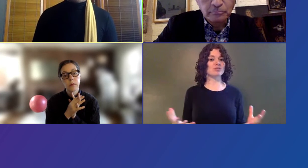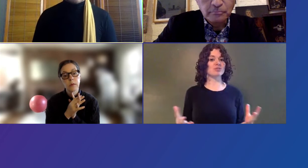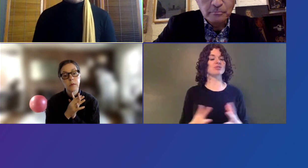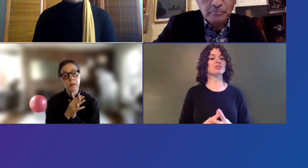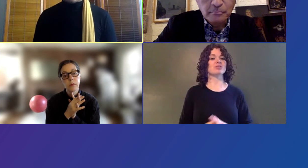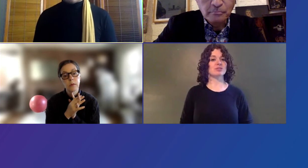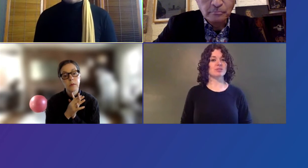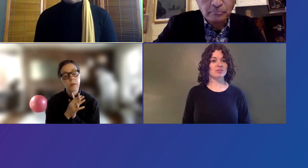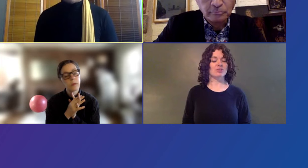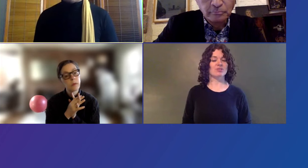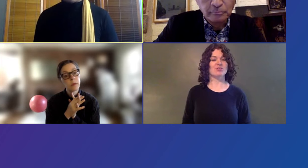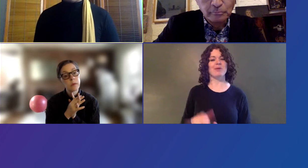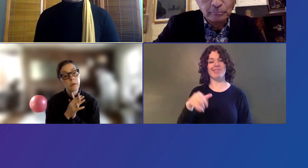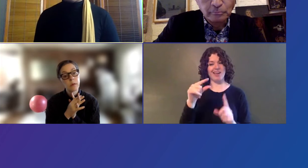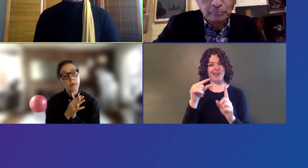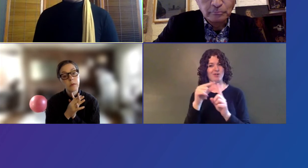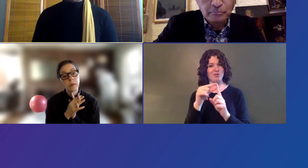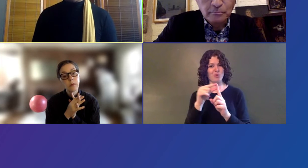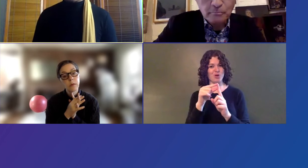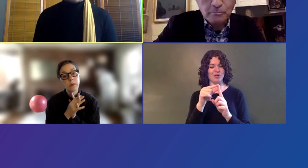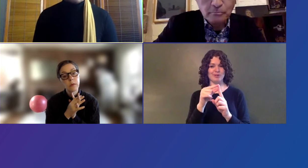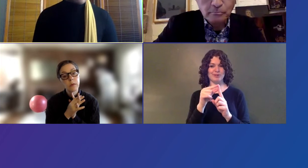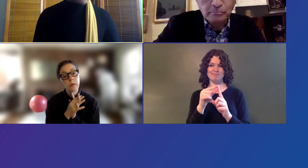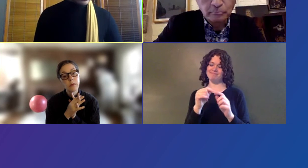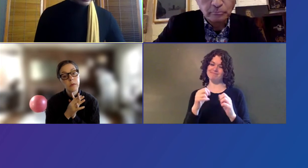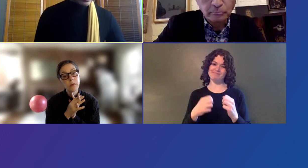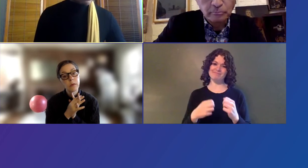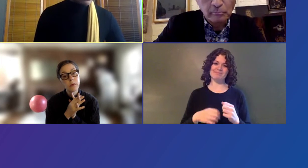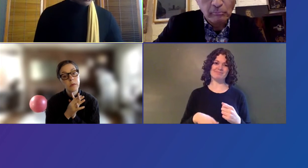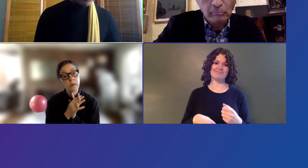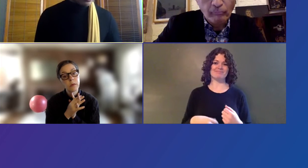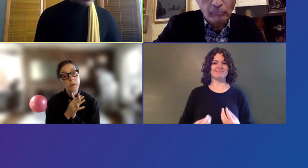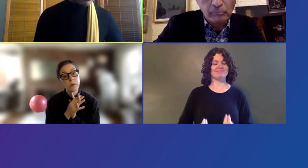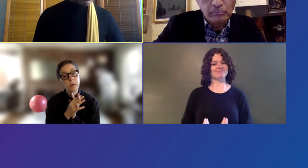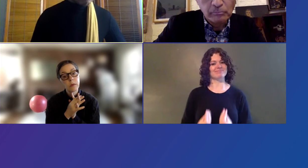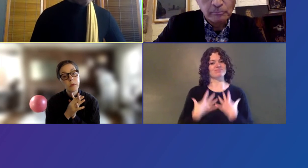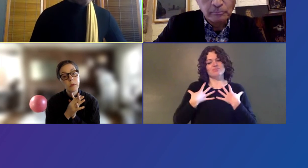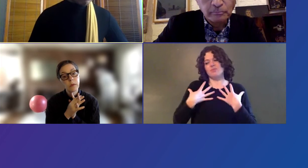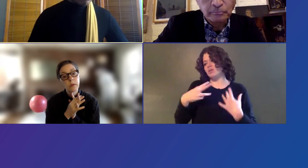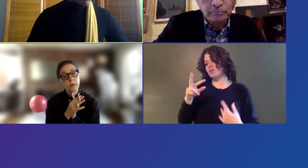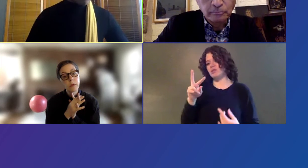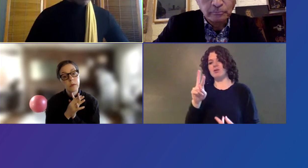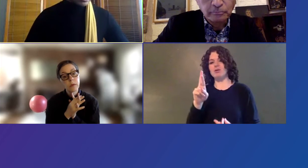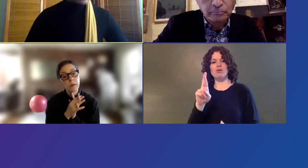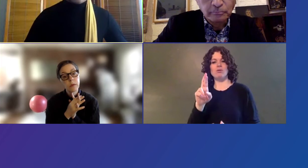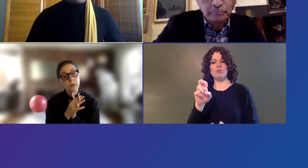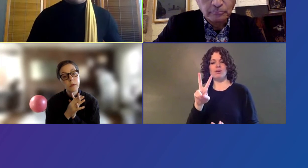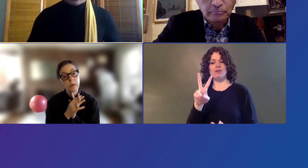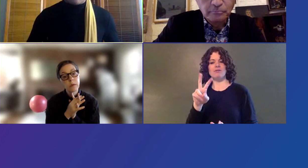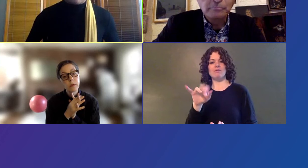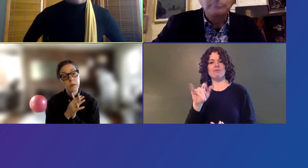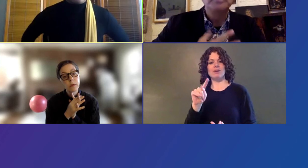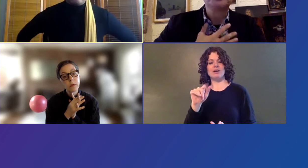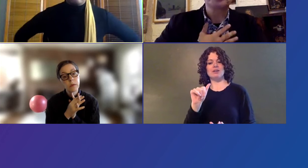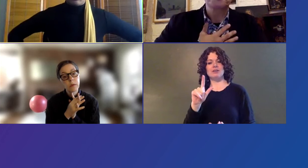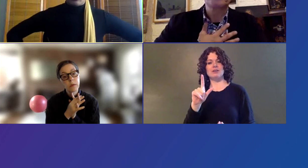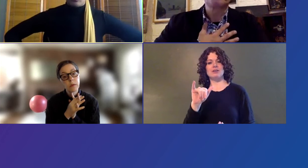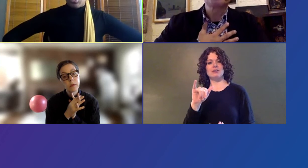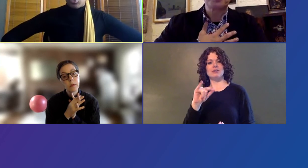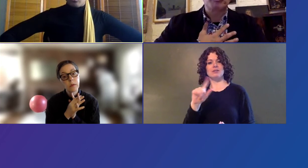the word revitalizing I'm using to specifically name that we don't always take time to acknowledge.